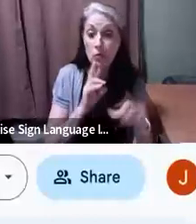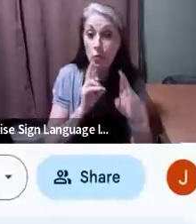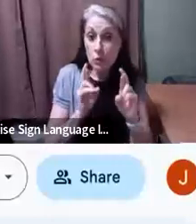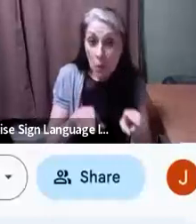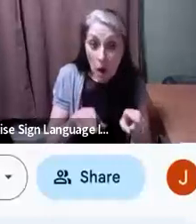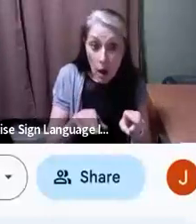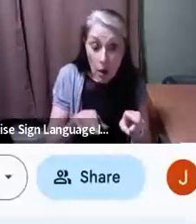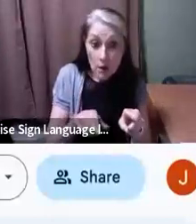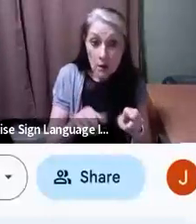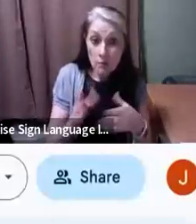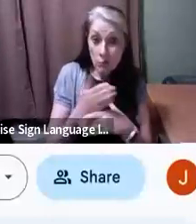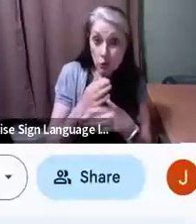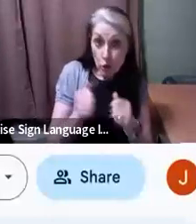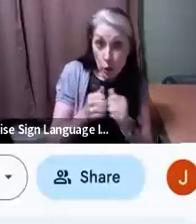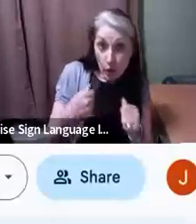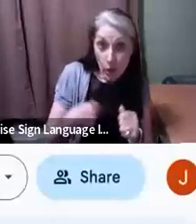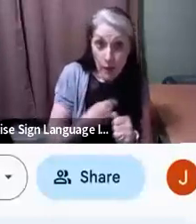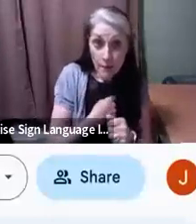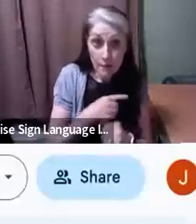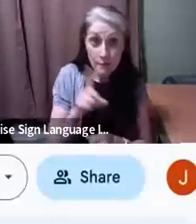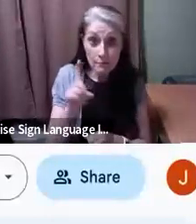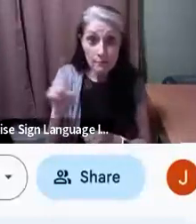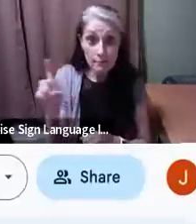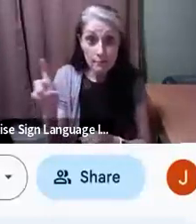responses that y'all would like to share?